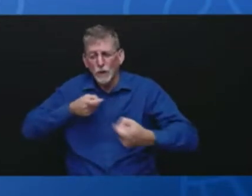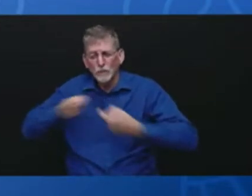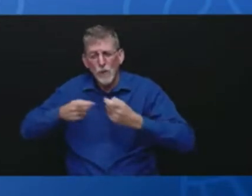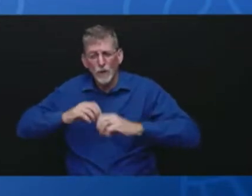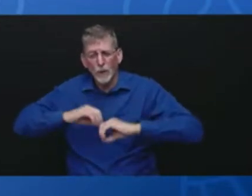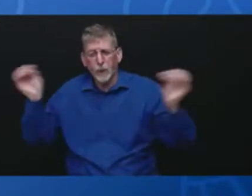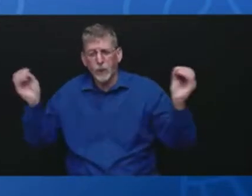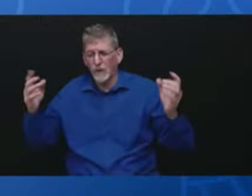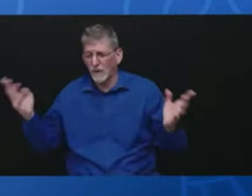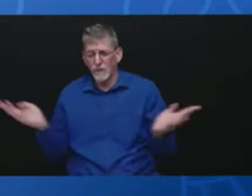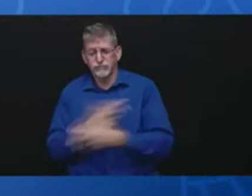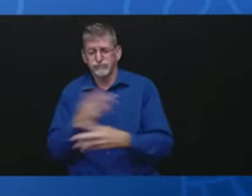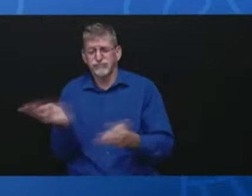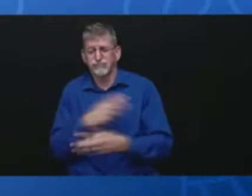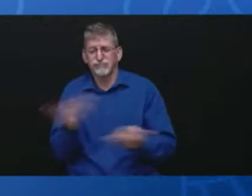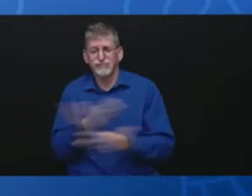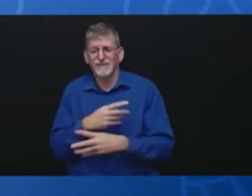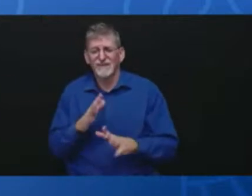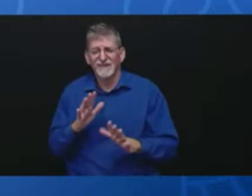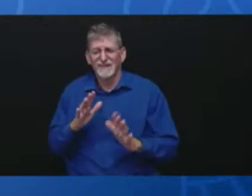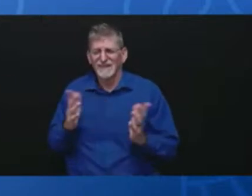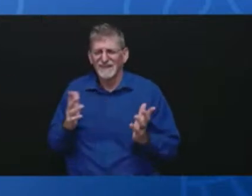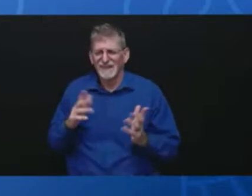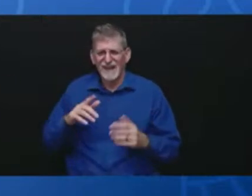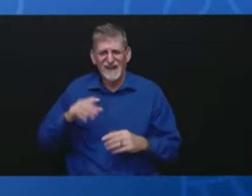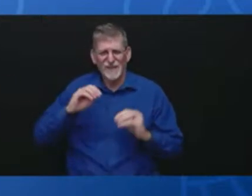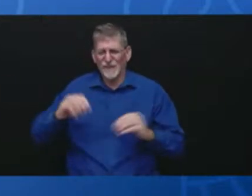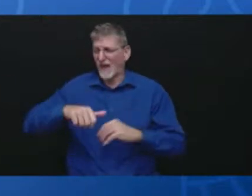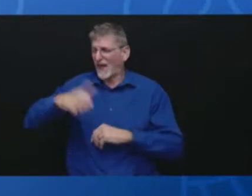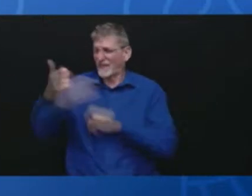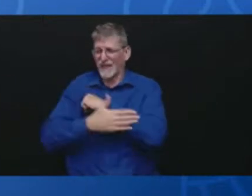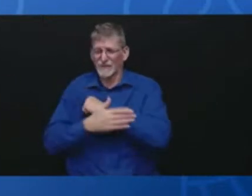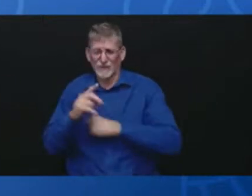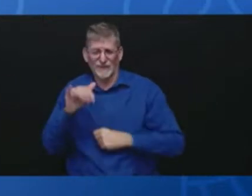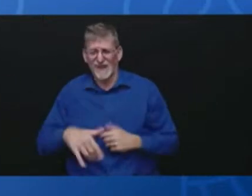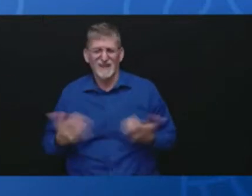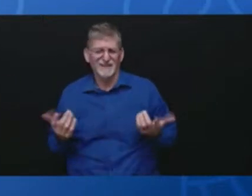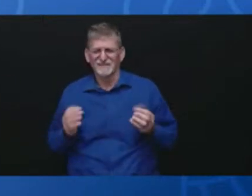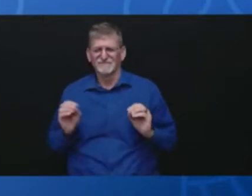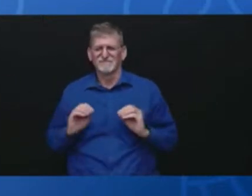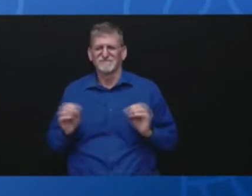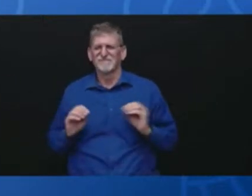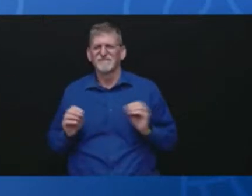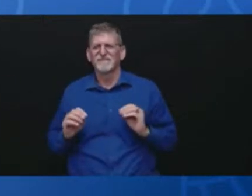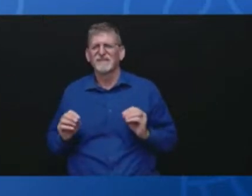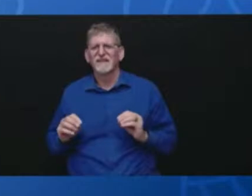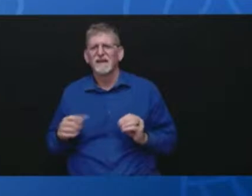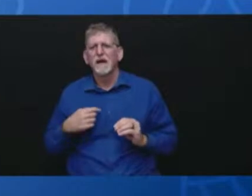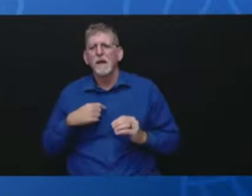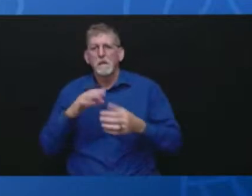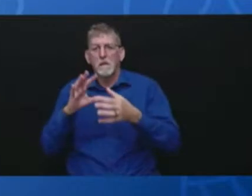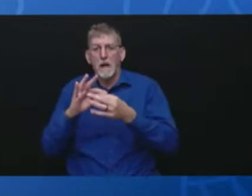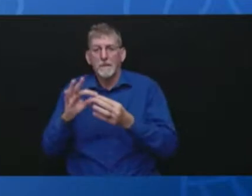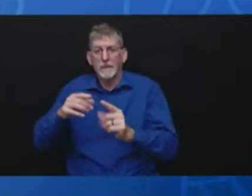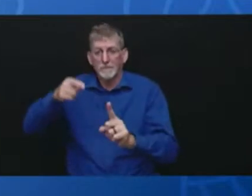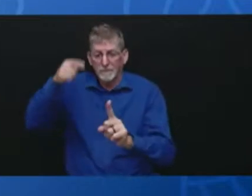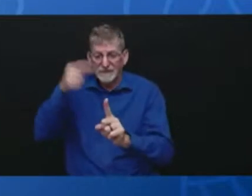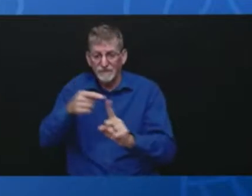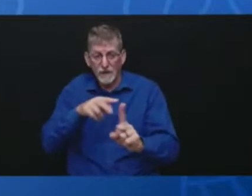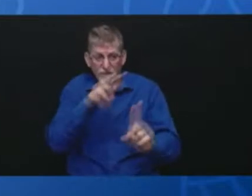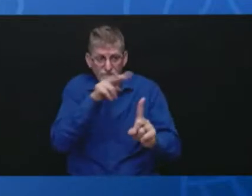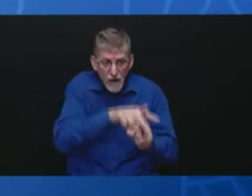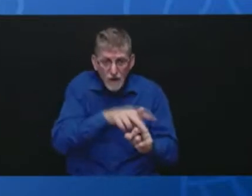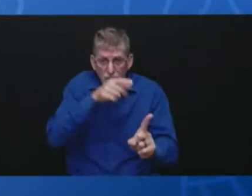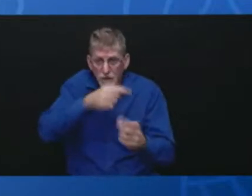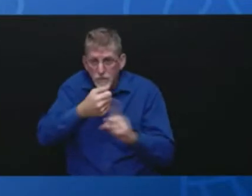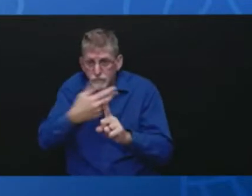fashion. So it's not, again, certainly not commenting on any particular filing or any particular case. If